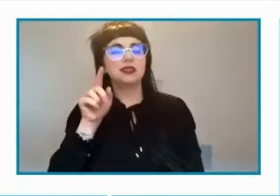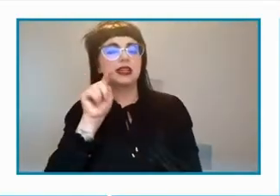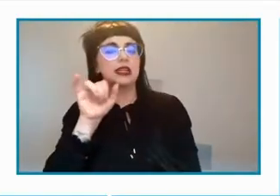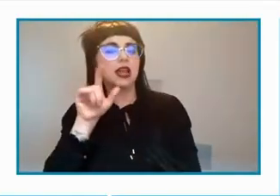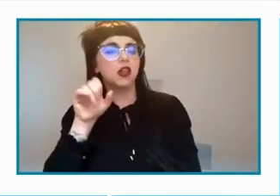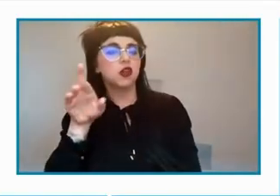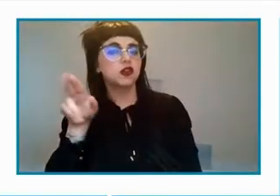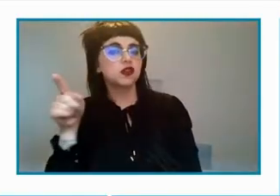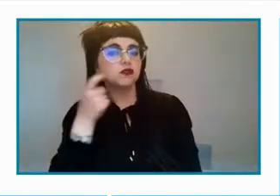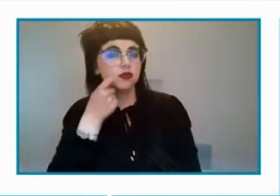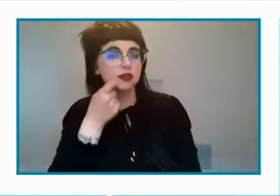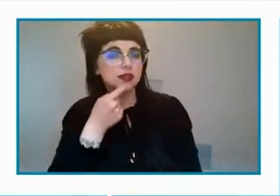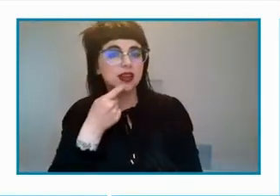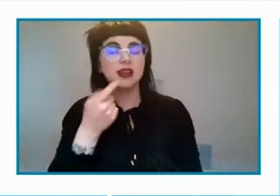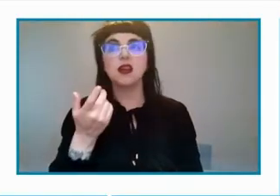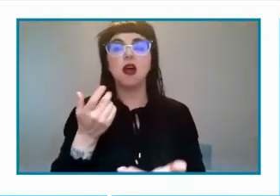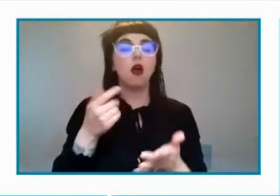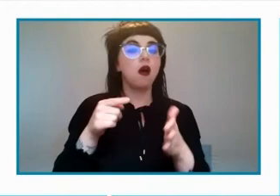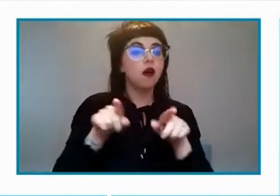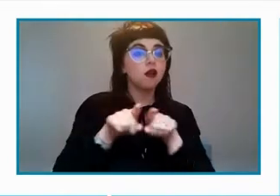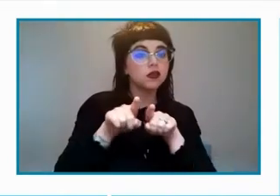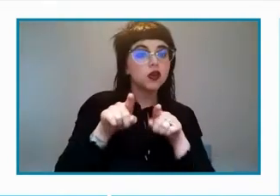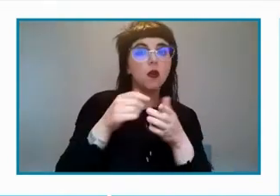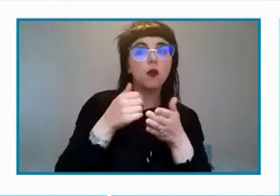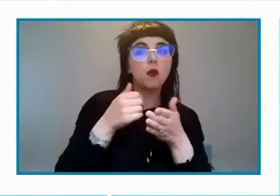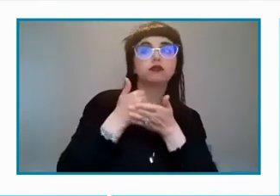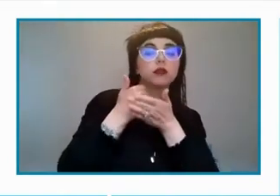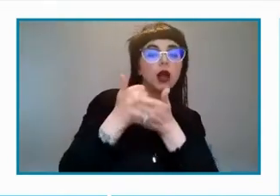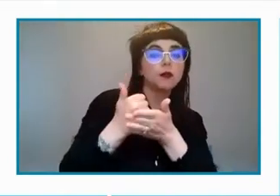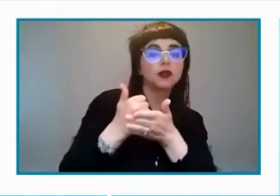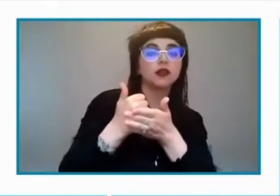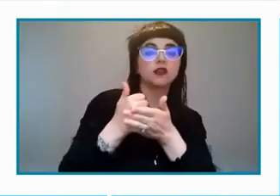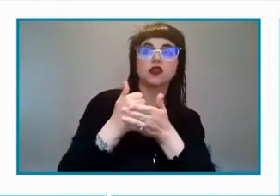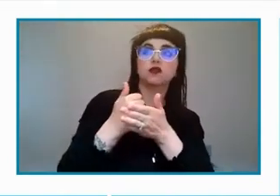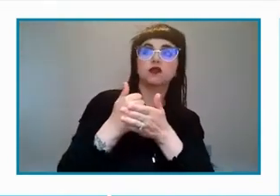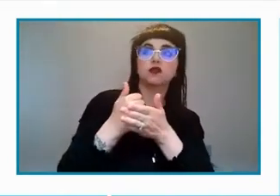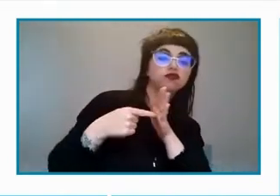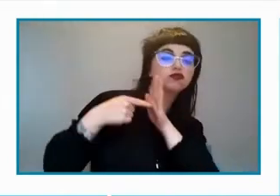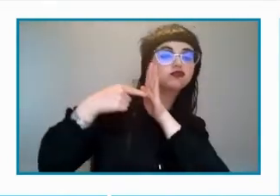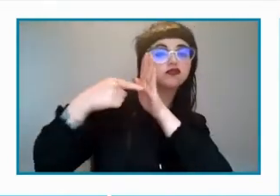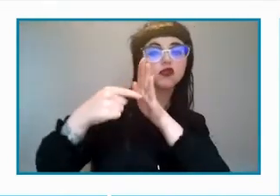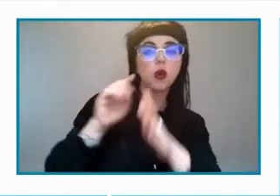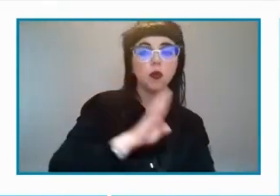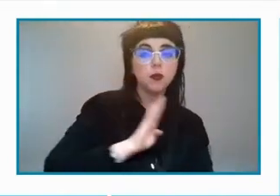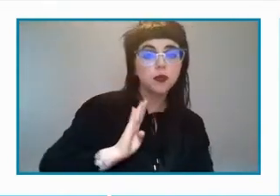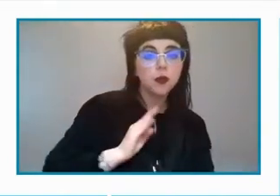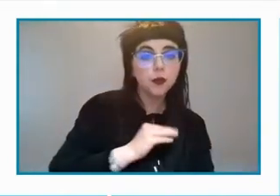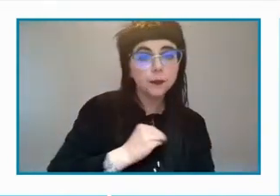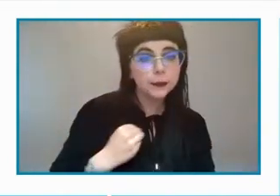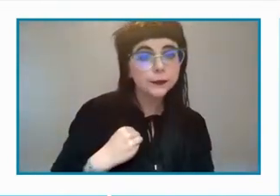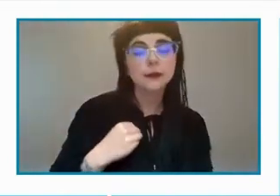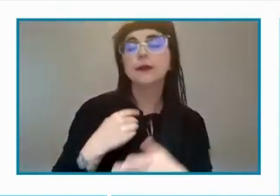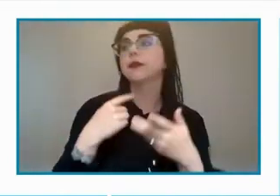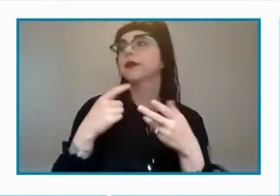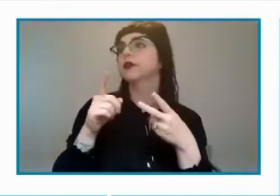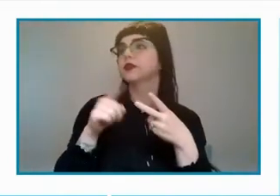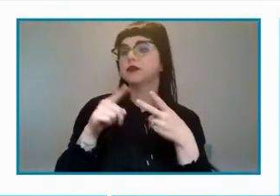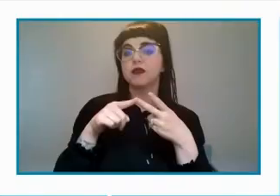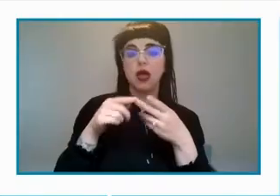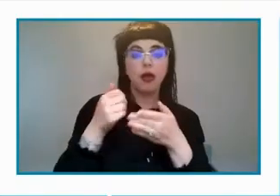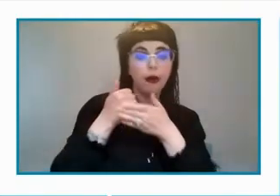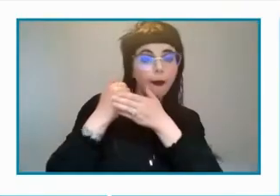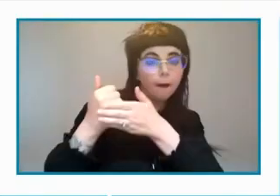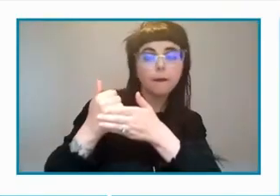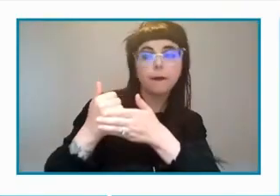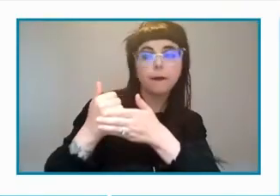approaching the board, also in terms of getting sponsorships, that sort of thing. It's just, it turns out it's a good process for everything.